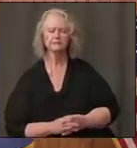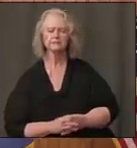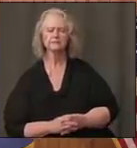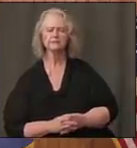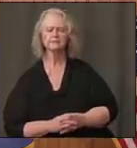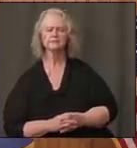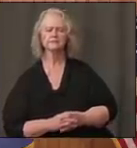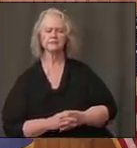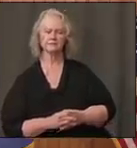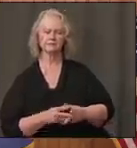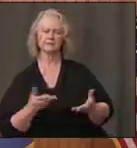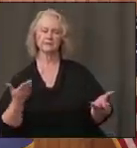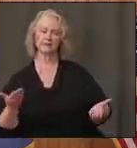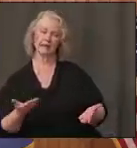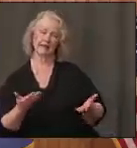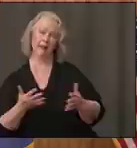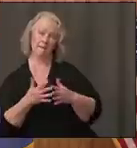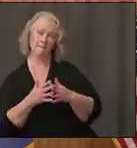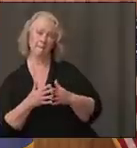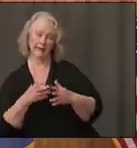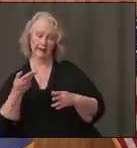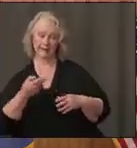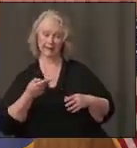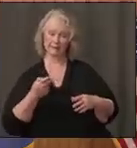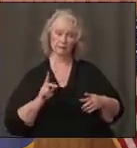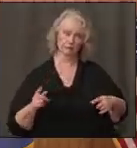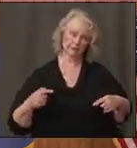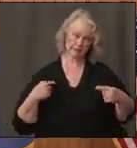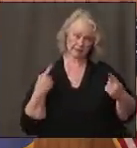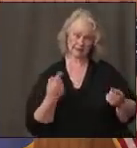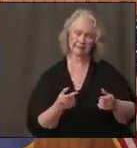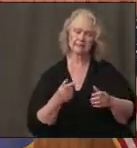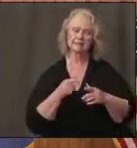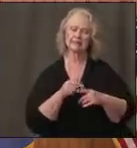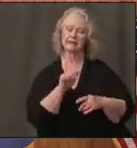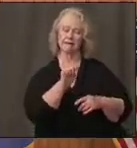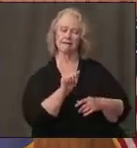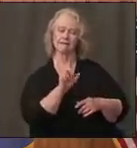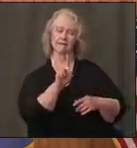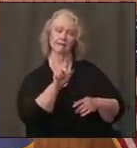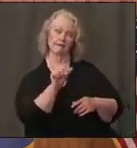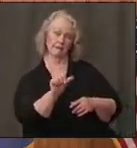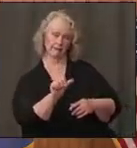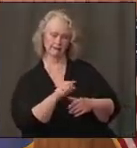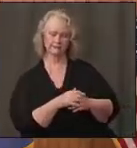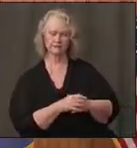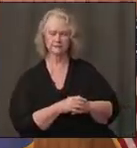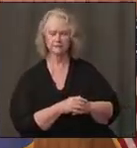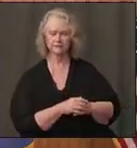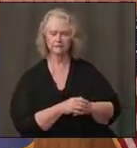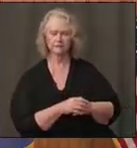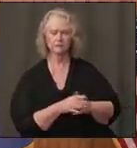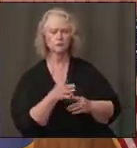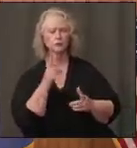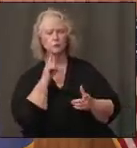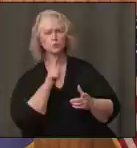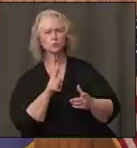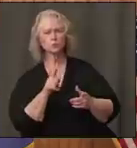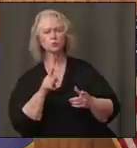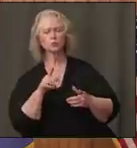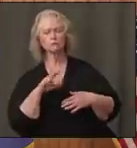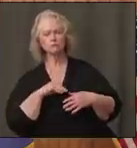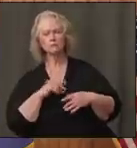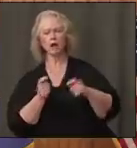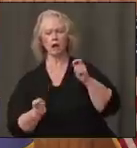The history in America since the passage of the American with Disabilities Act is to accommodate as many people as